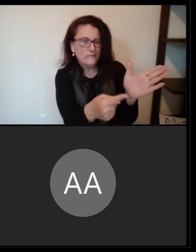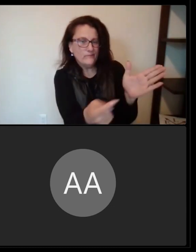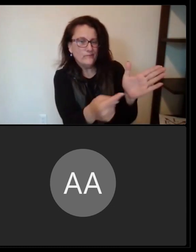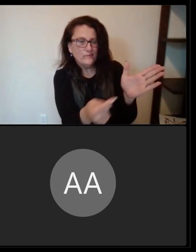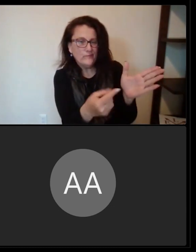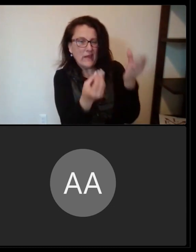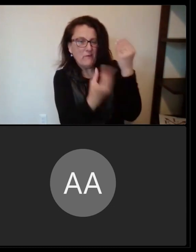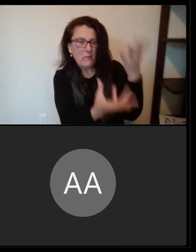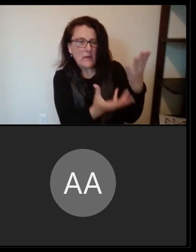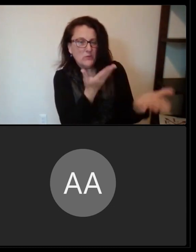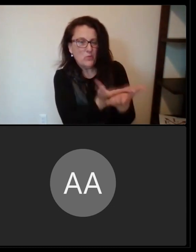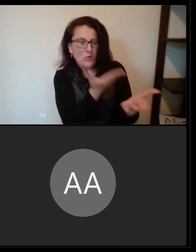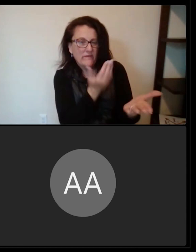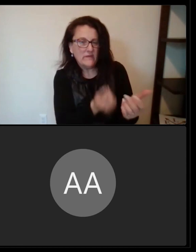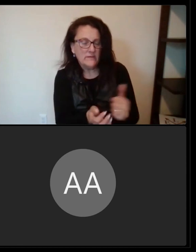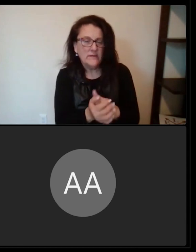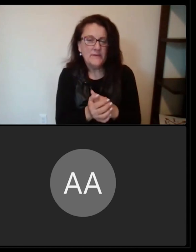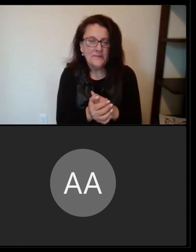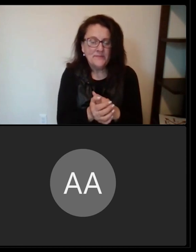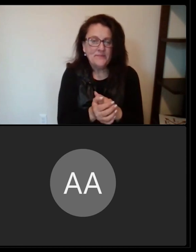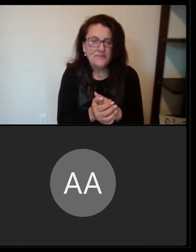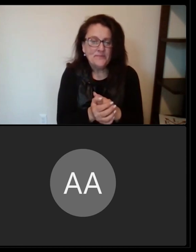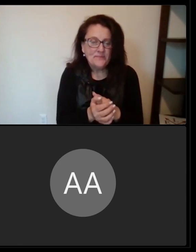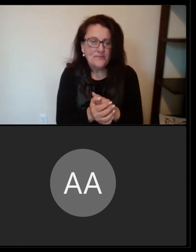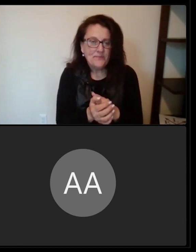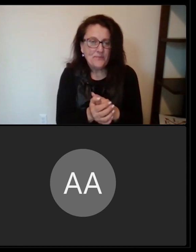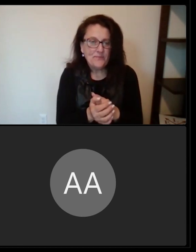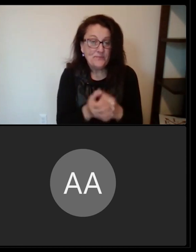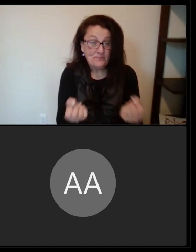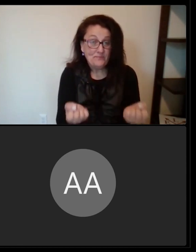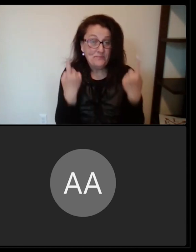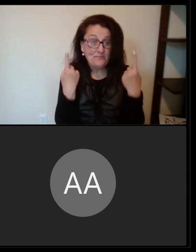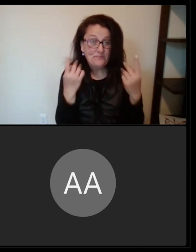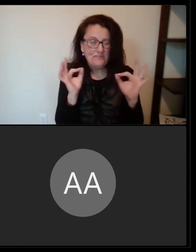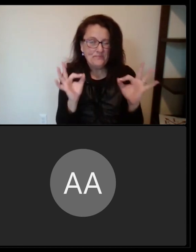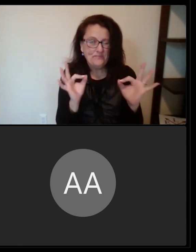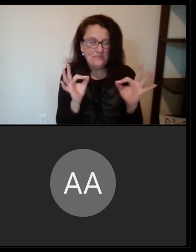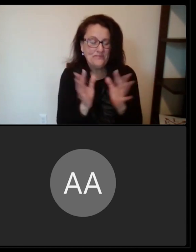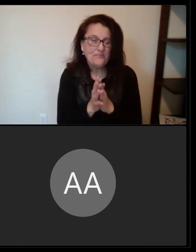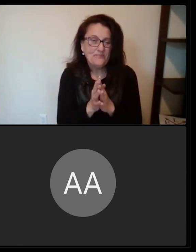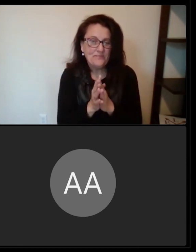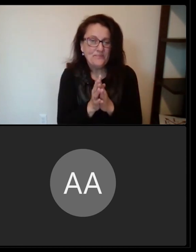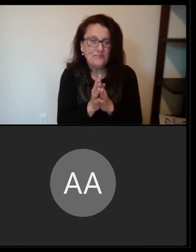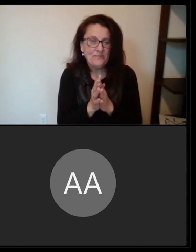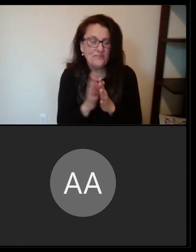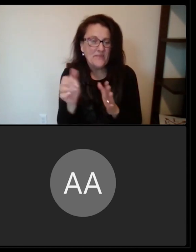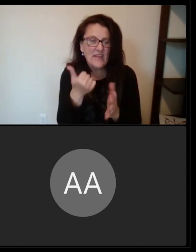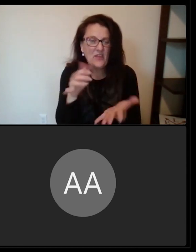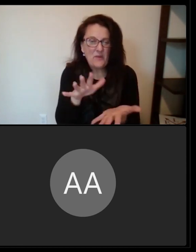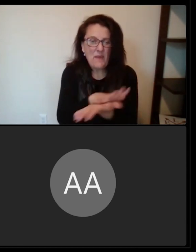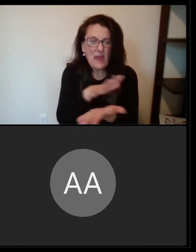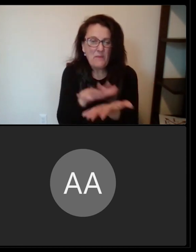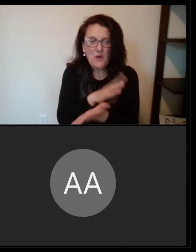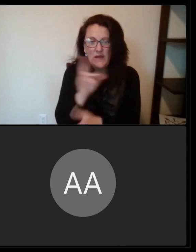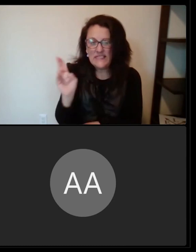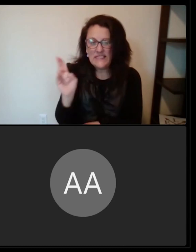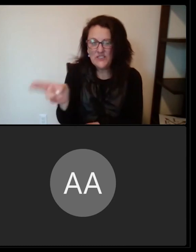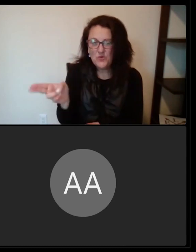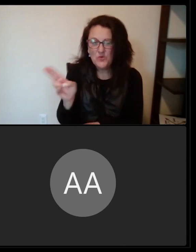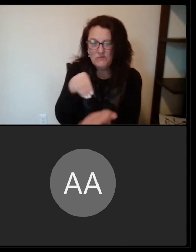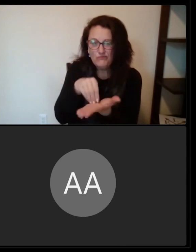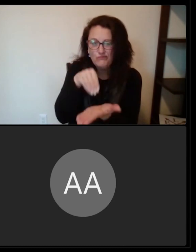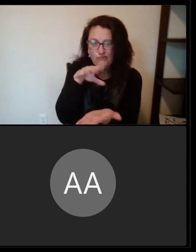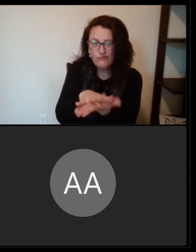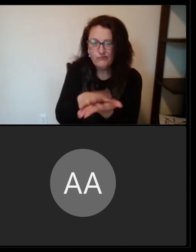the information. And just getting you that additional information as just another paper record as to what is